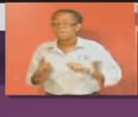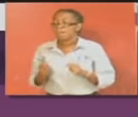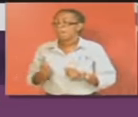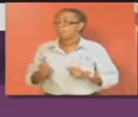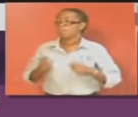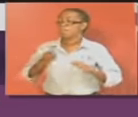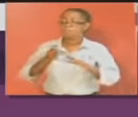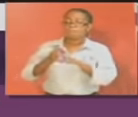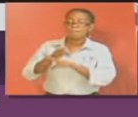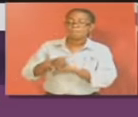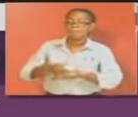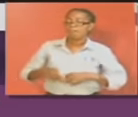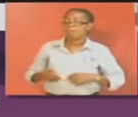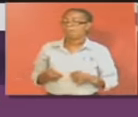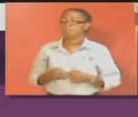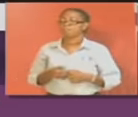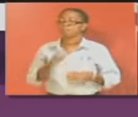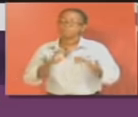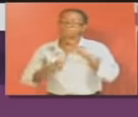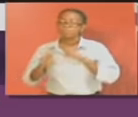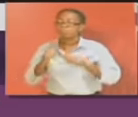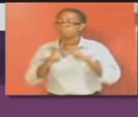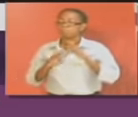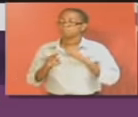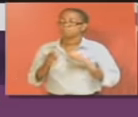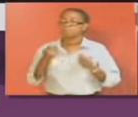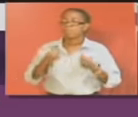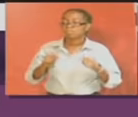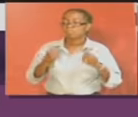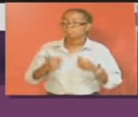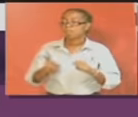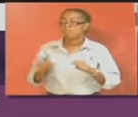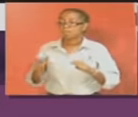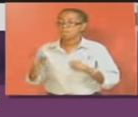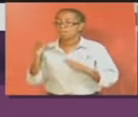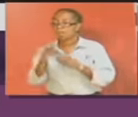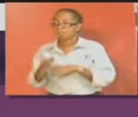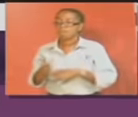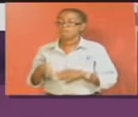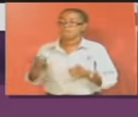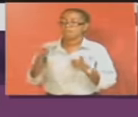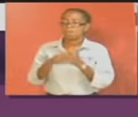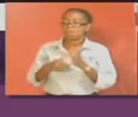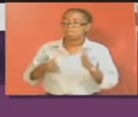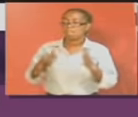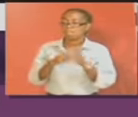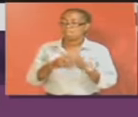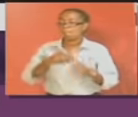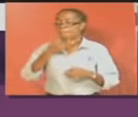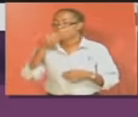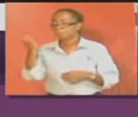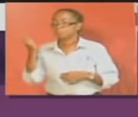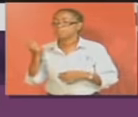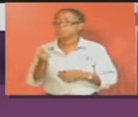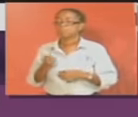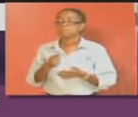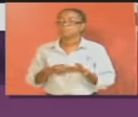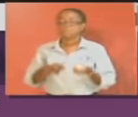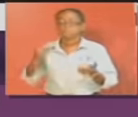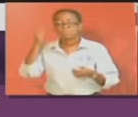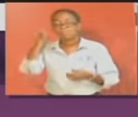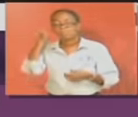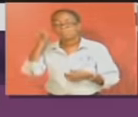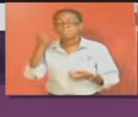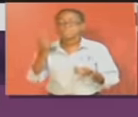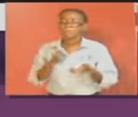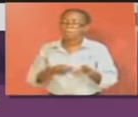of the messaging by the government to the population and to people themselves as they wait with, no